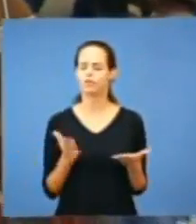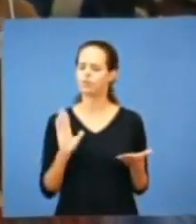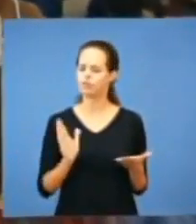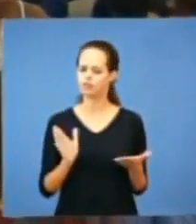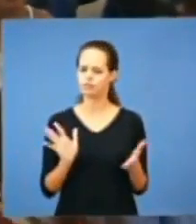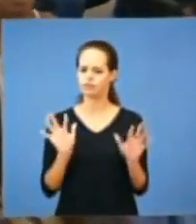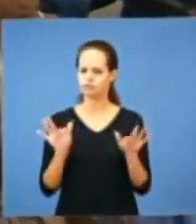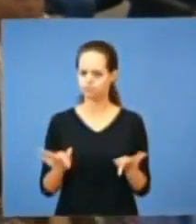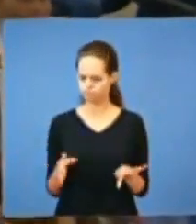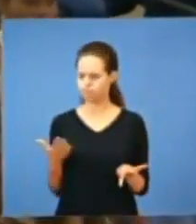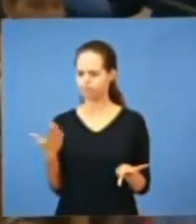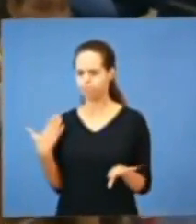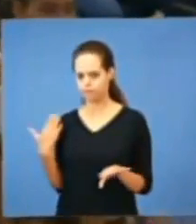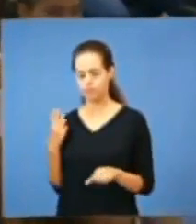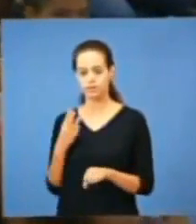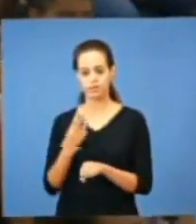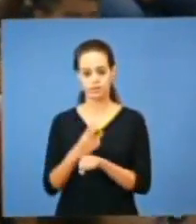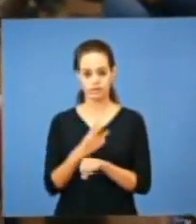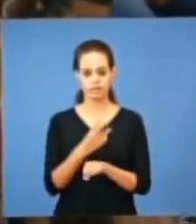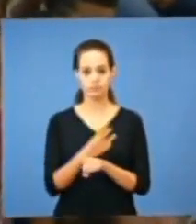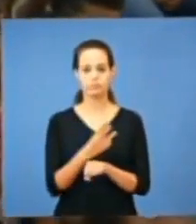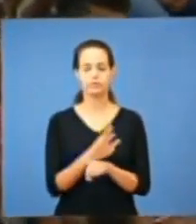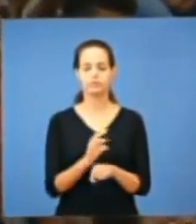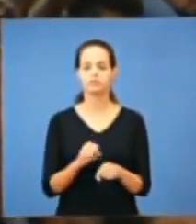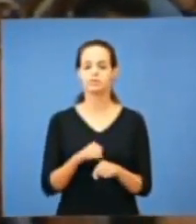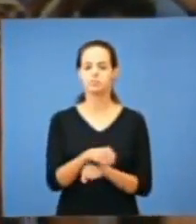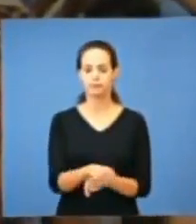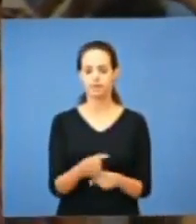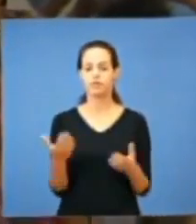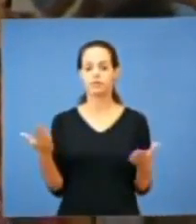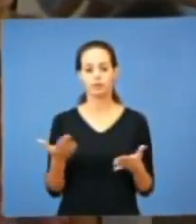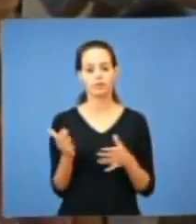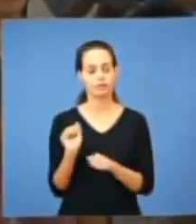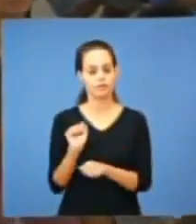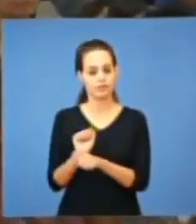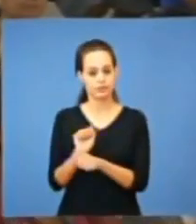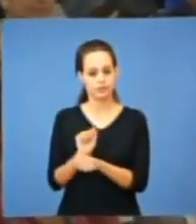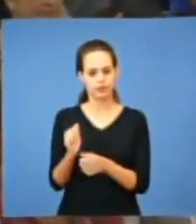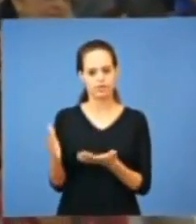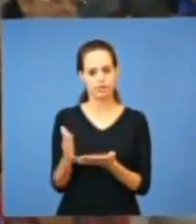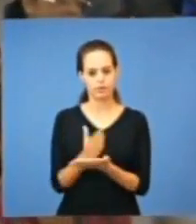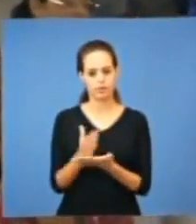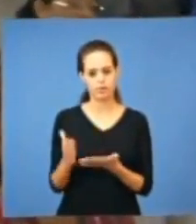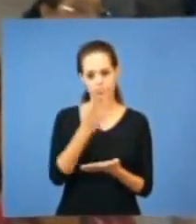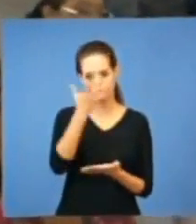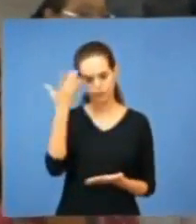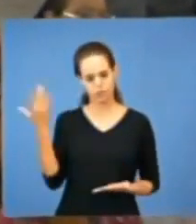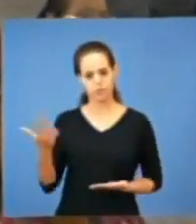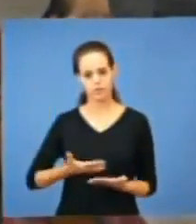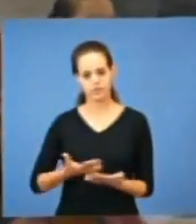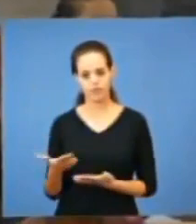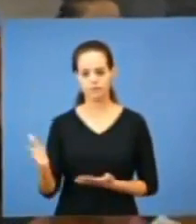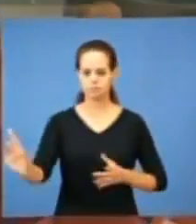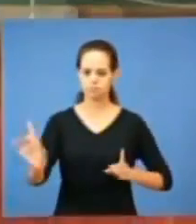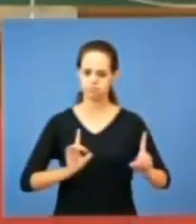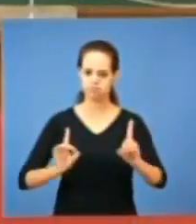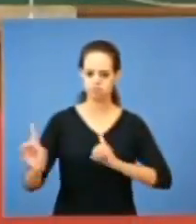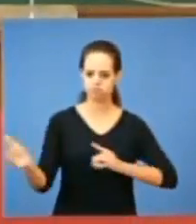this location. And we have just finished this period called the third period of the seminar. And now we are waiting with a few